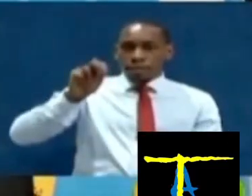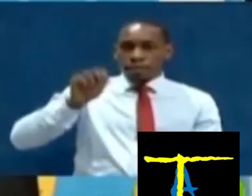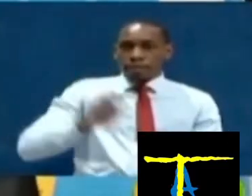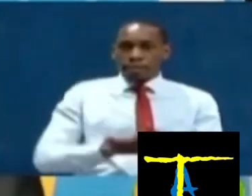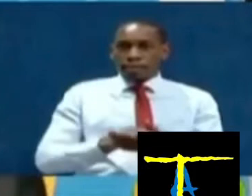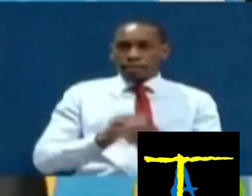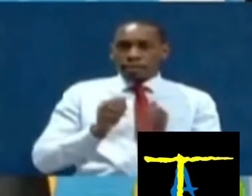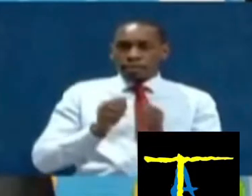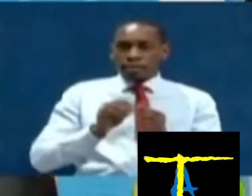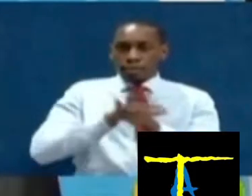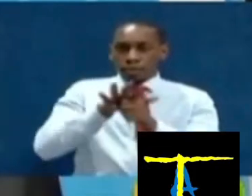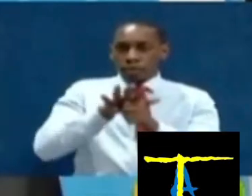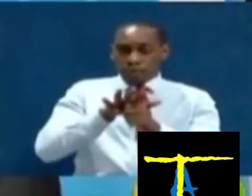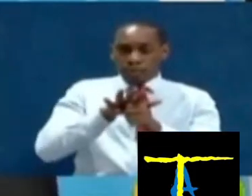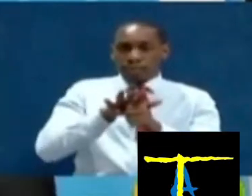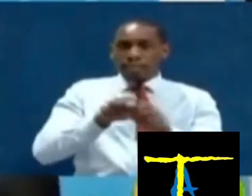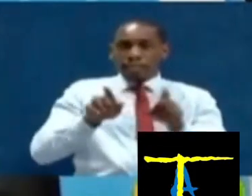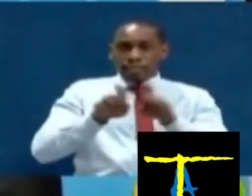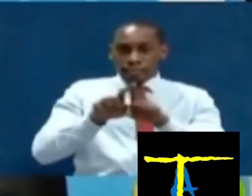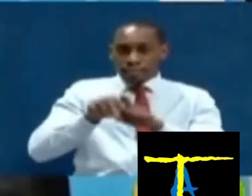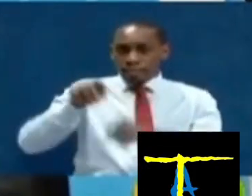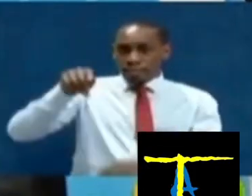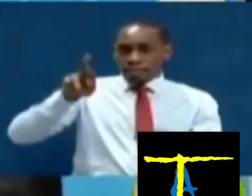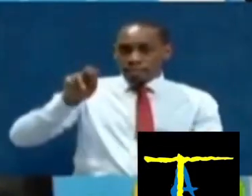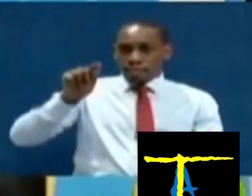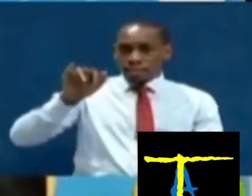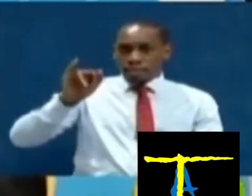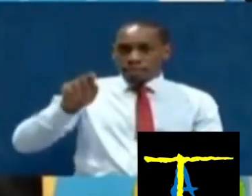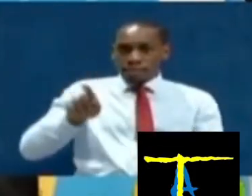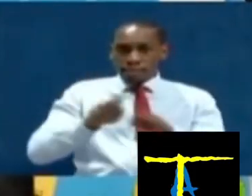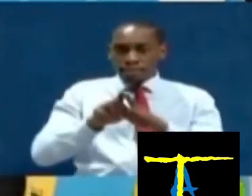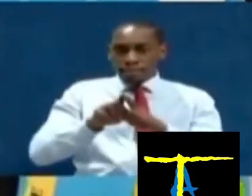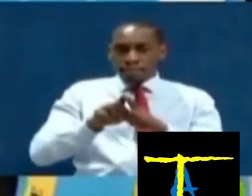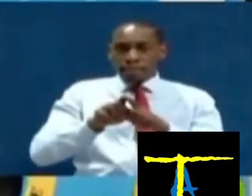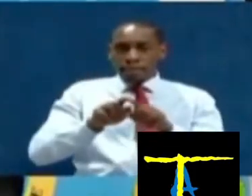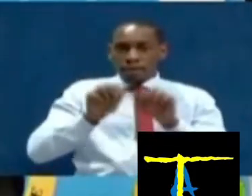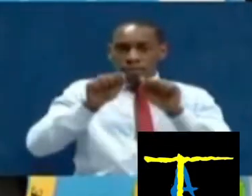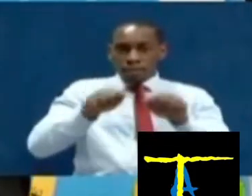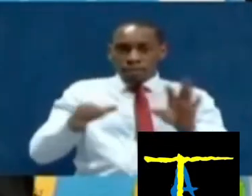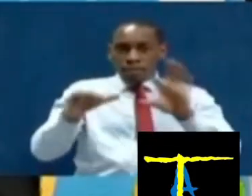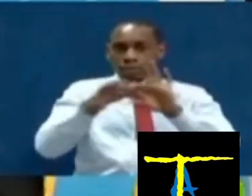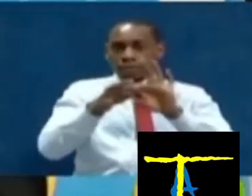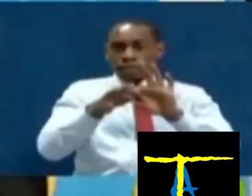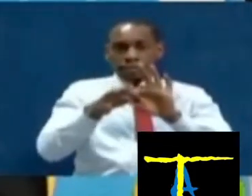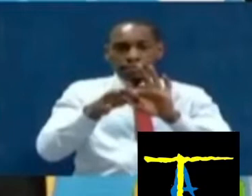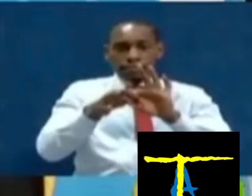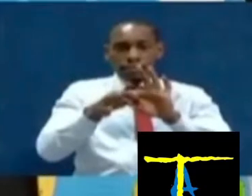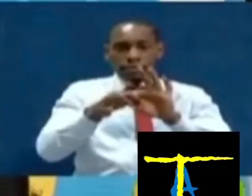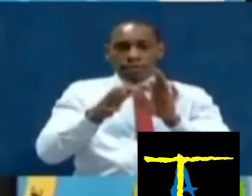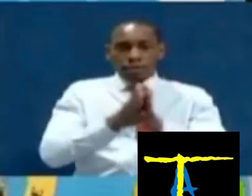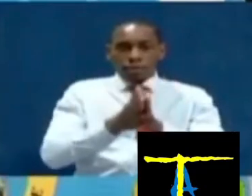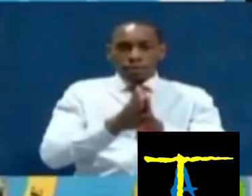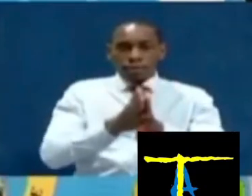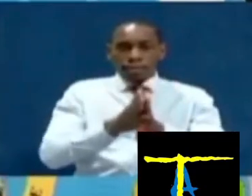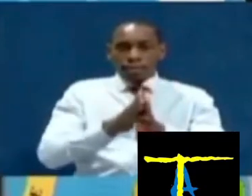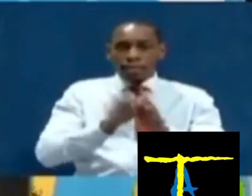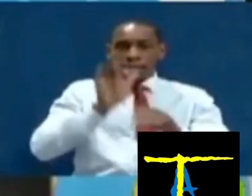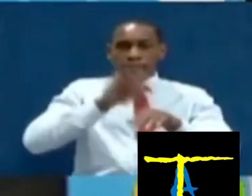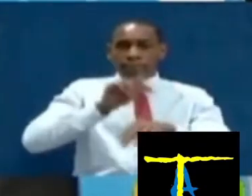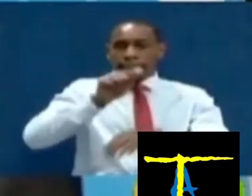called a spike protein. This spike protein is like a pin that enables it to attach to and infect the other